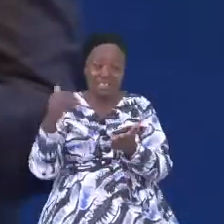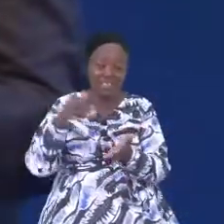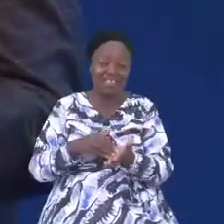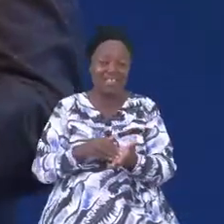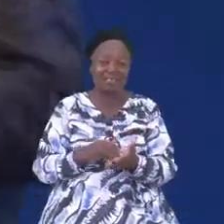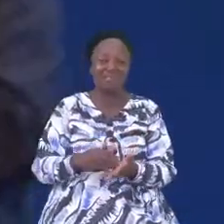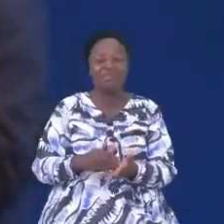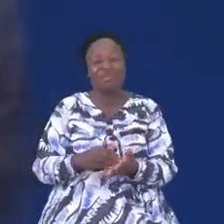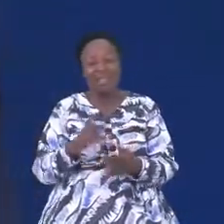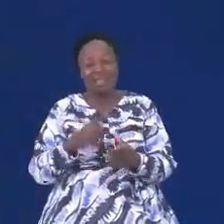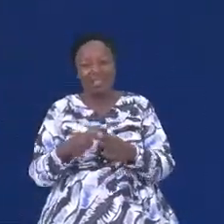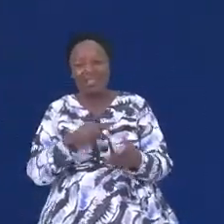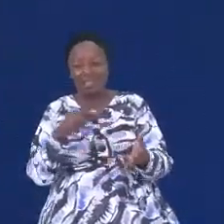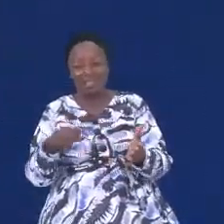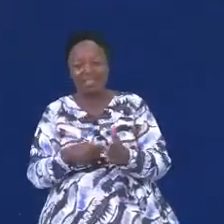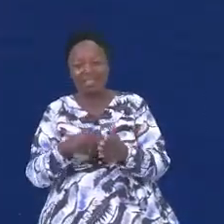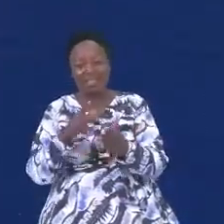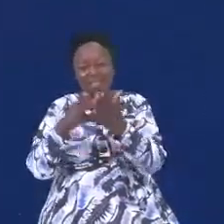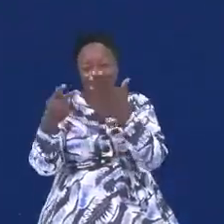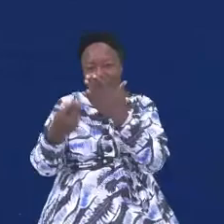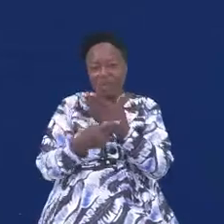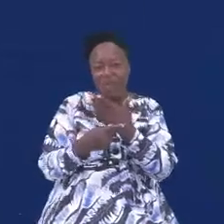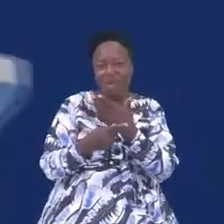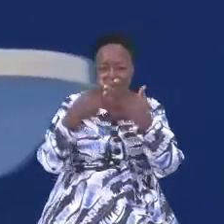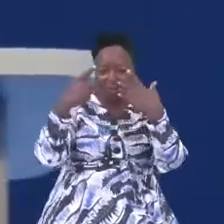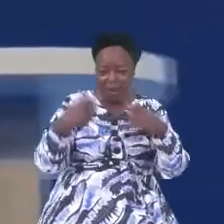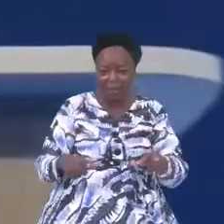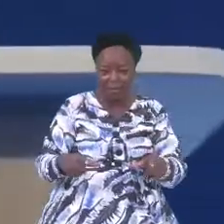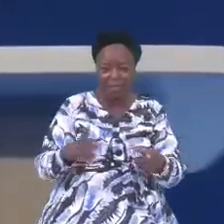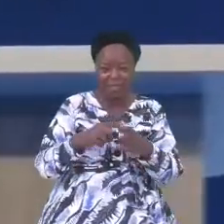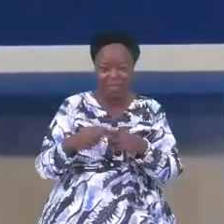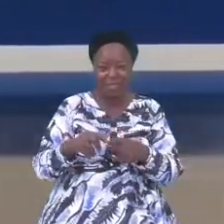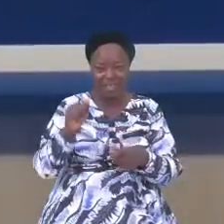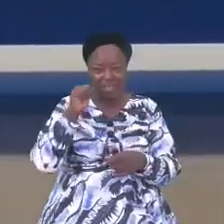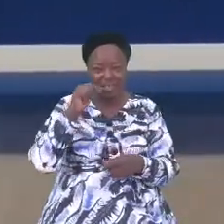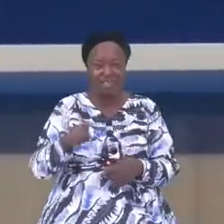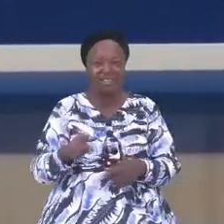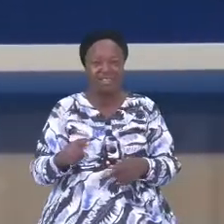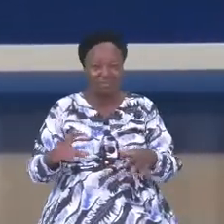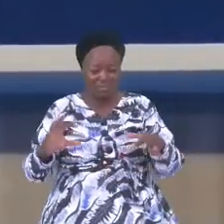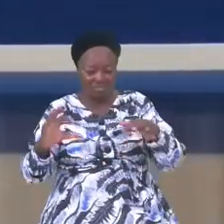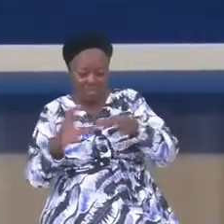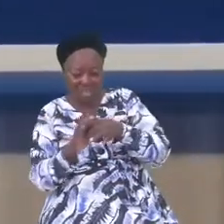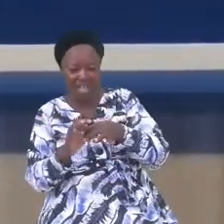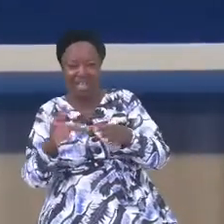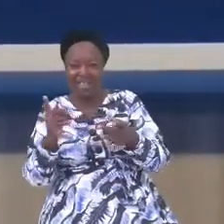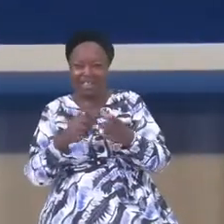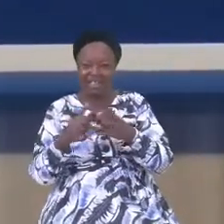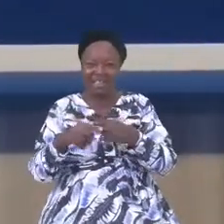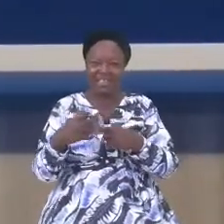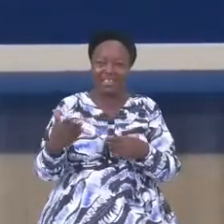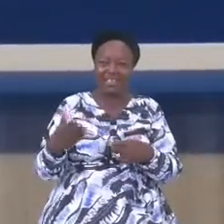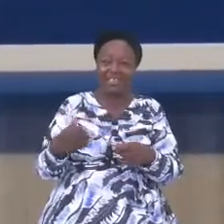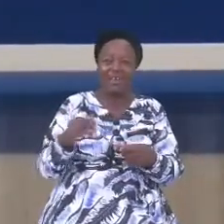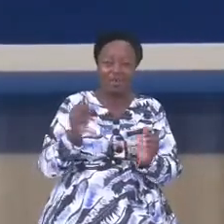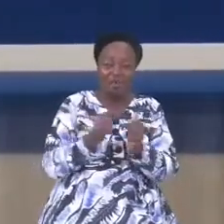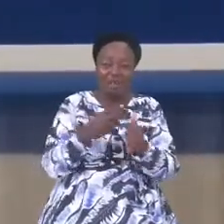happened, and then she connected. And the thing, the message, or the